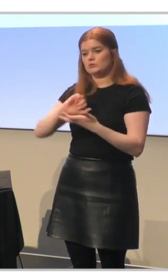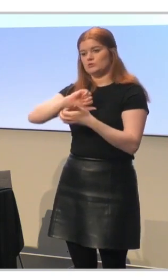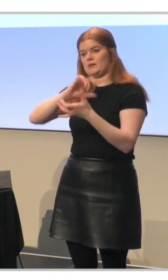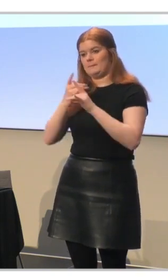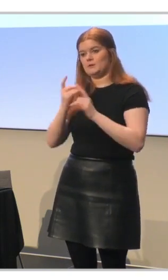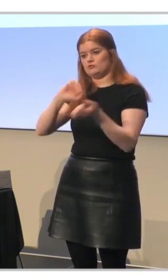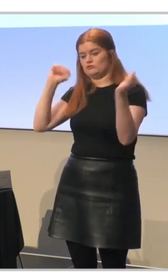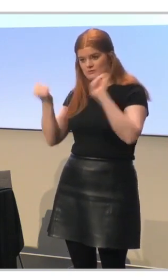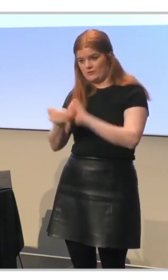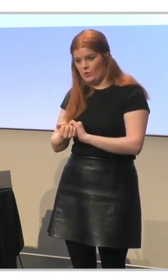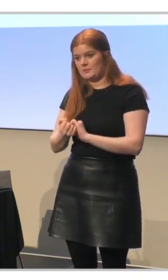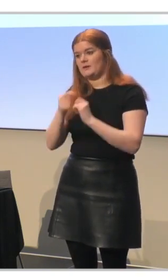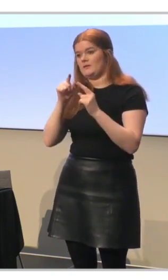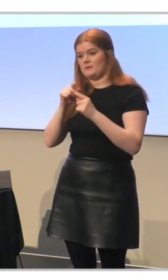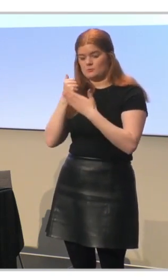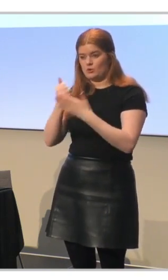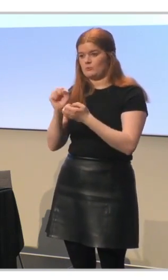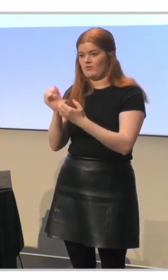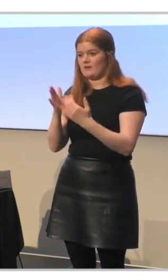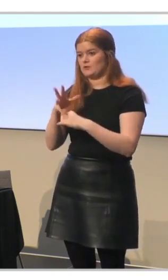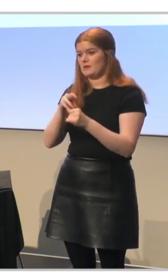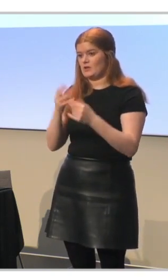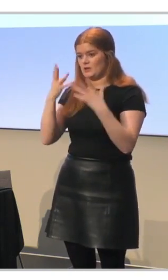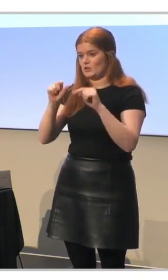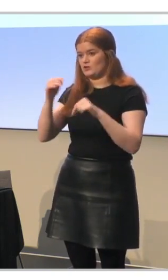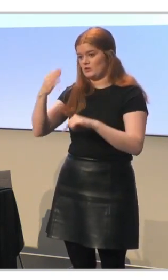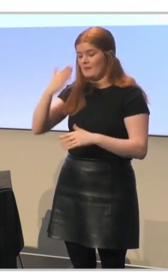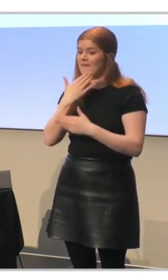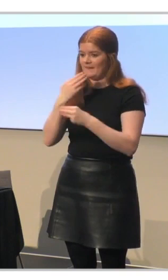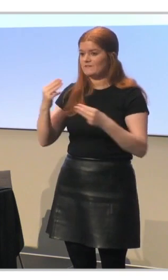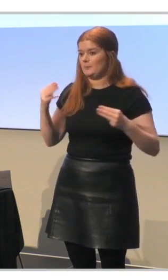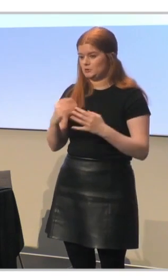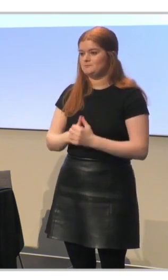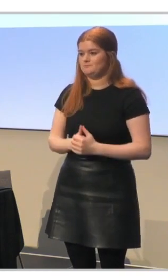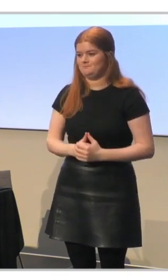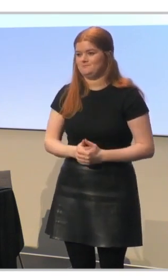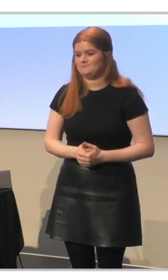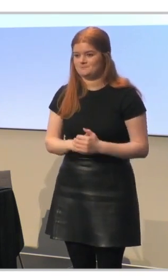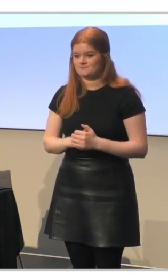the supports provided to special education in this country. Thank you very much indeed.